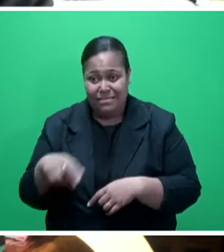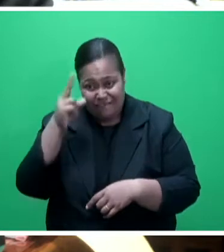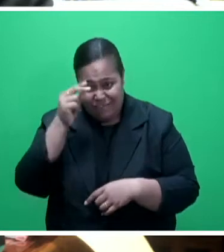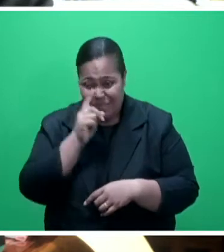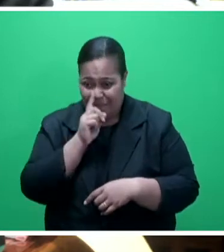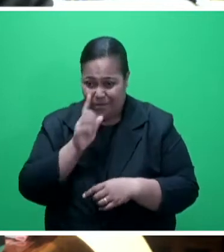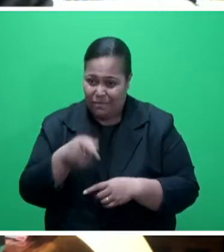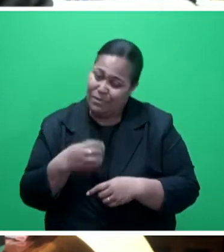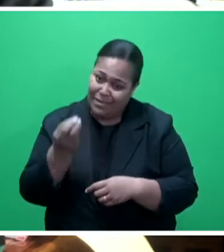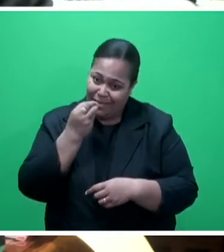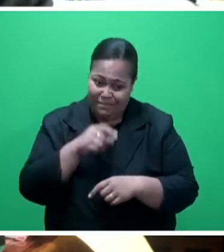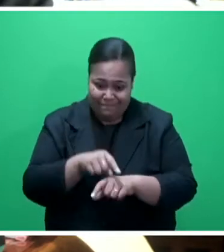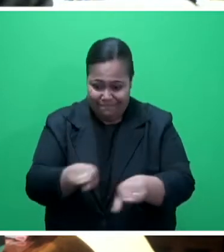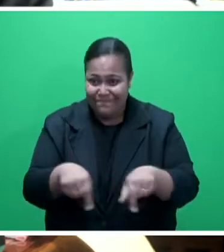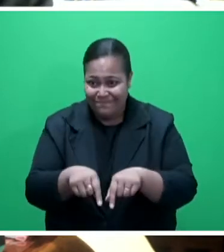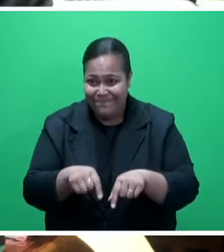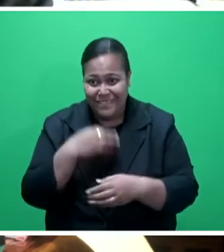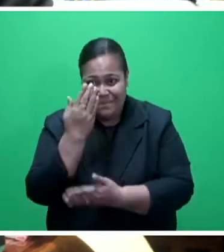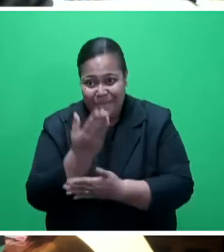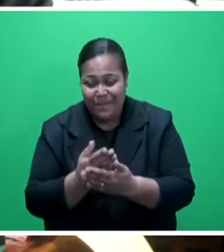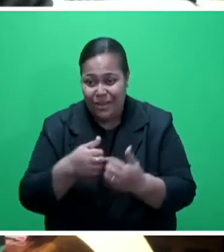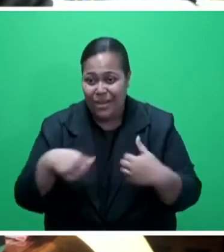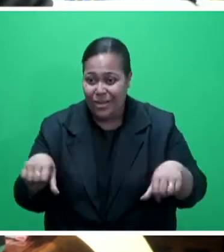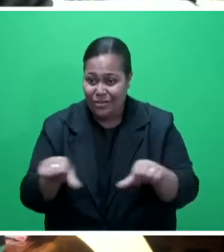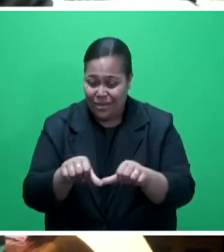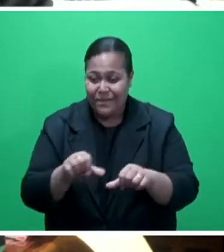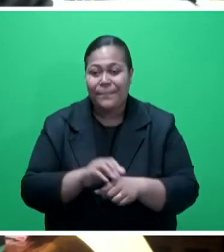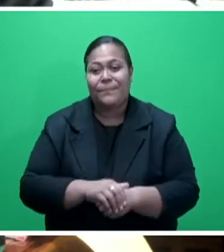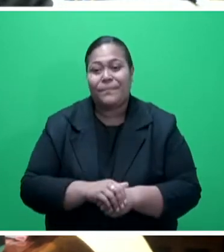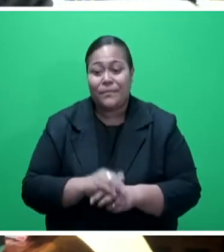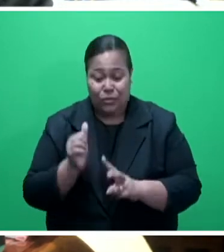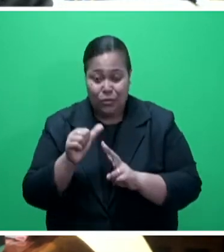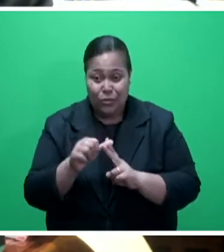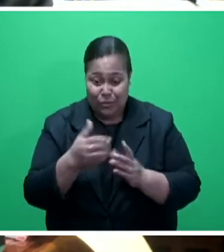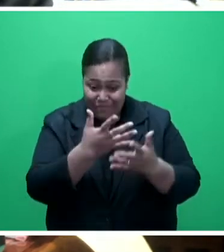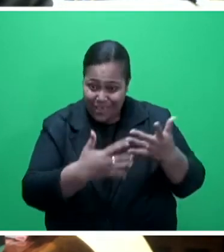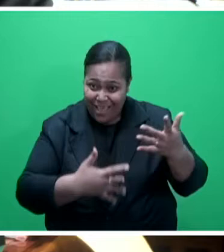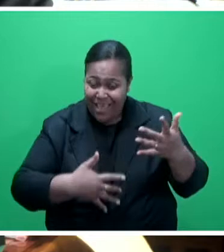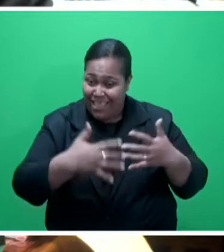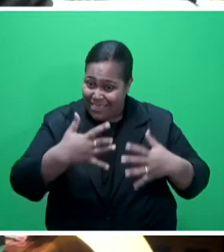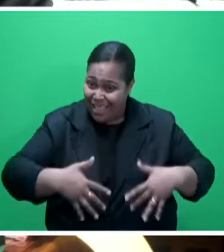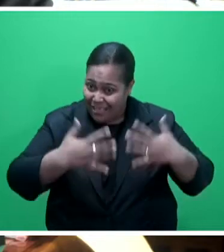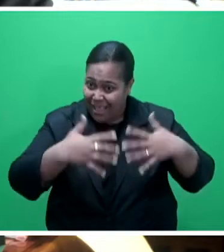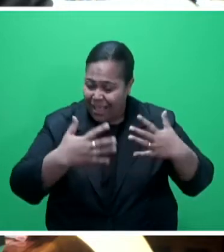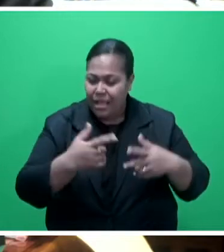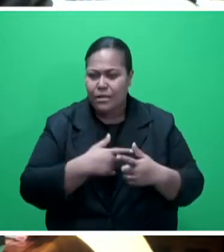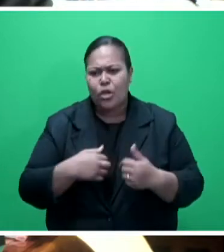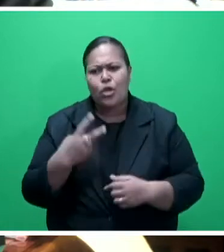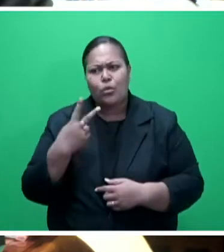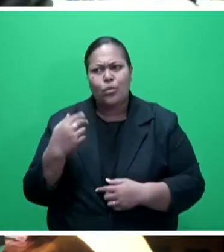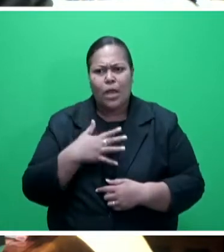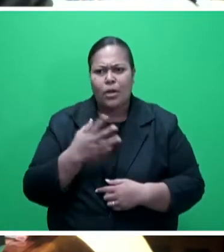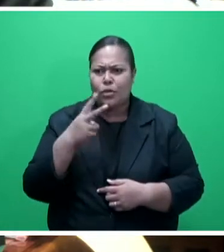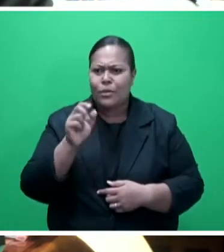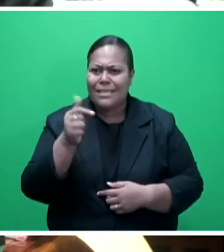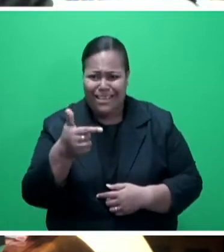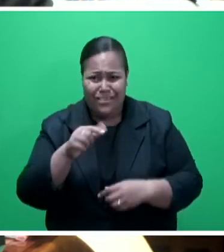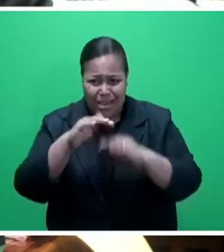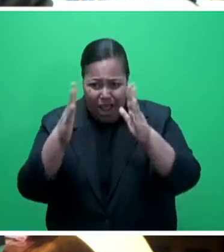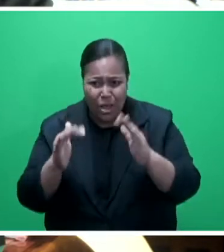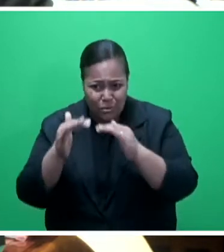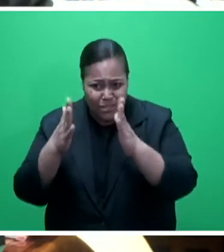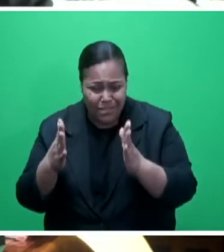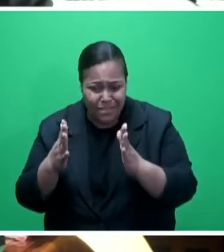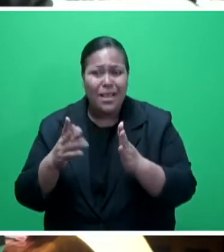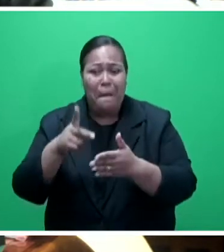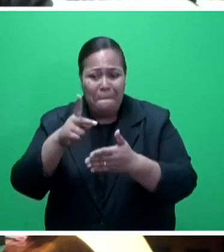DDA data, a total of 227 houses were partially damaged, and